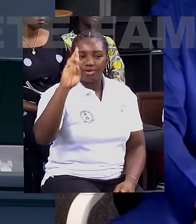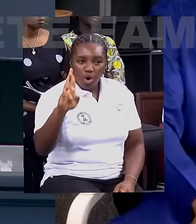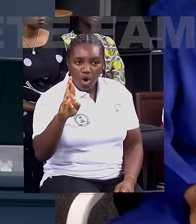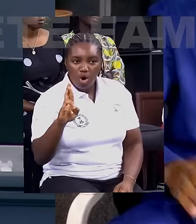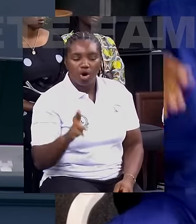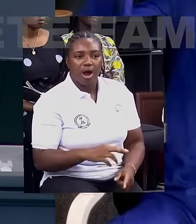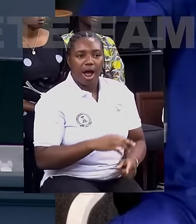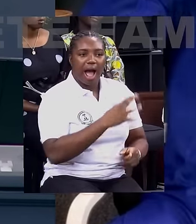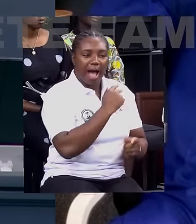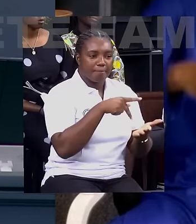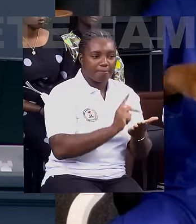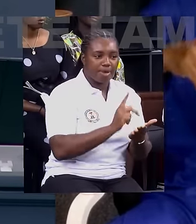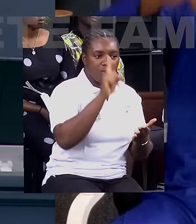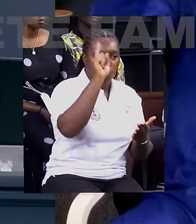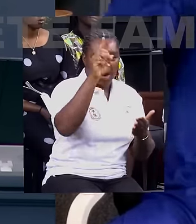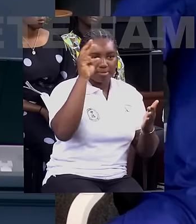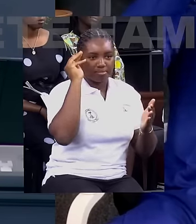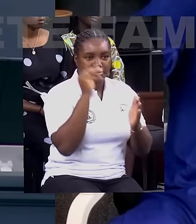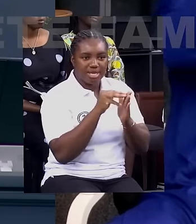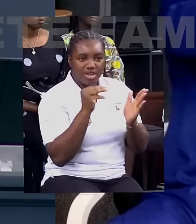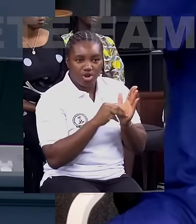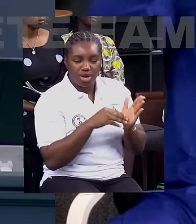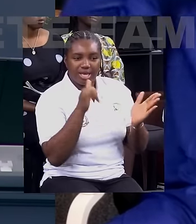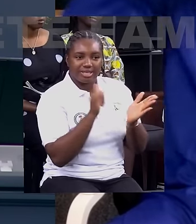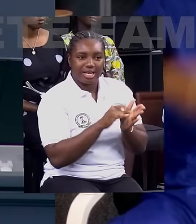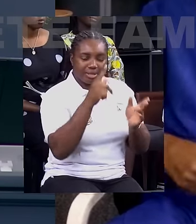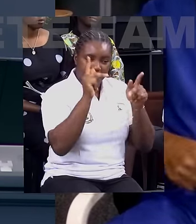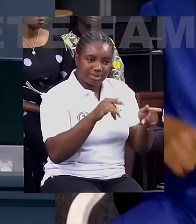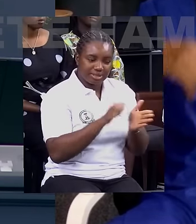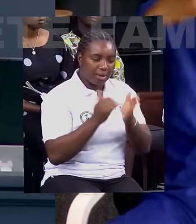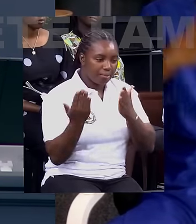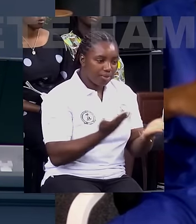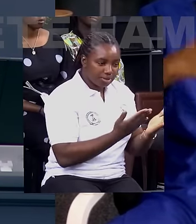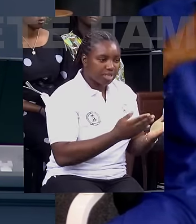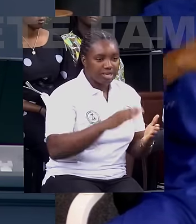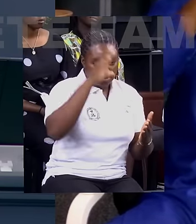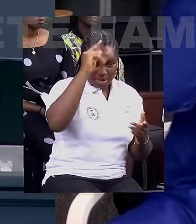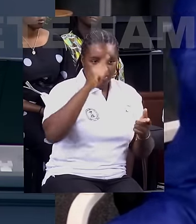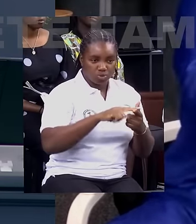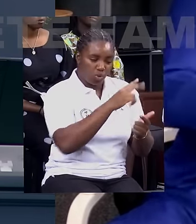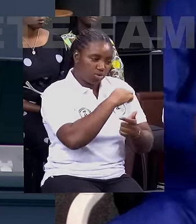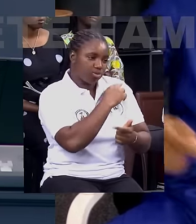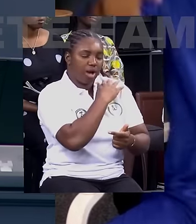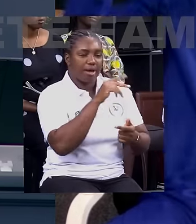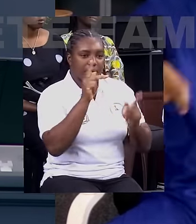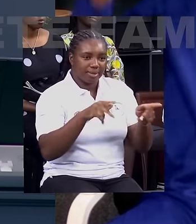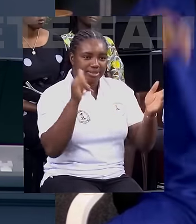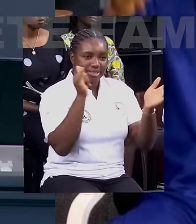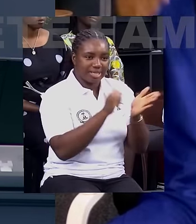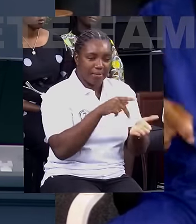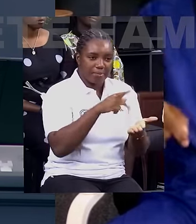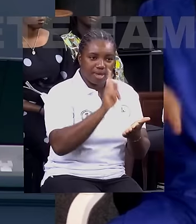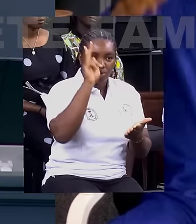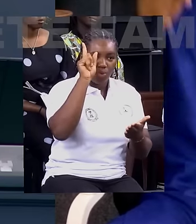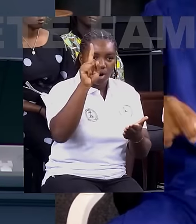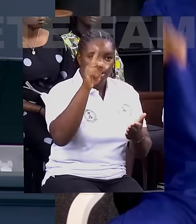to anybody. They said the person that brought the guy to the hospital and the person that also paid him the 1 million is a staff of Alliance